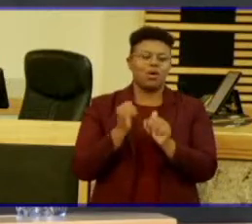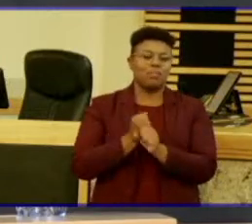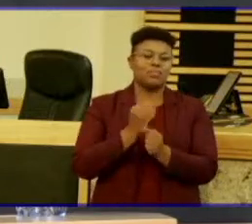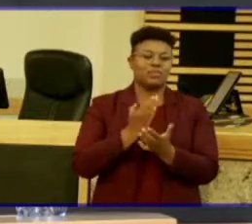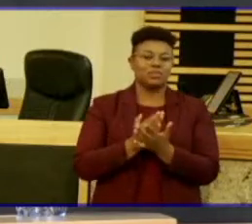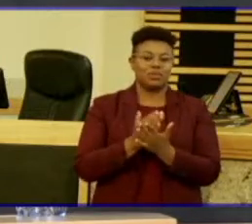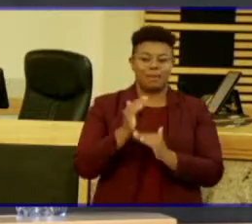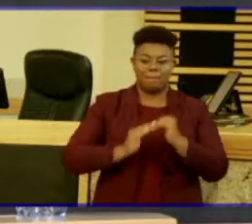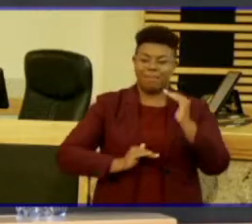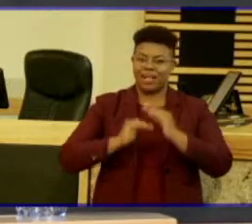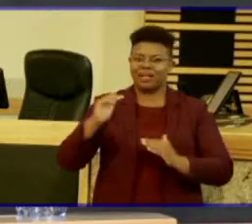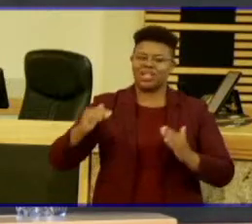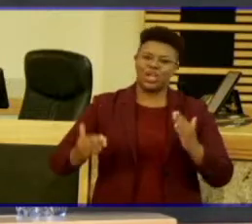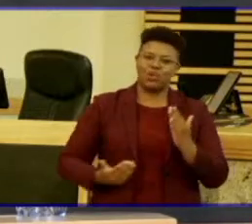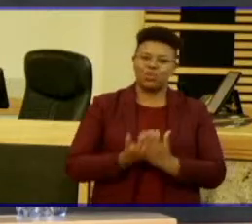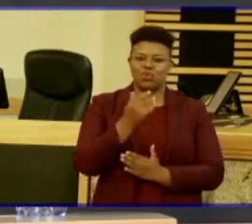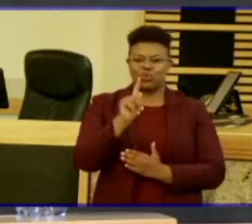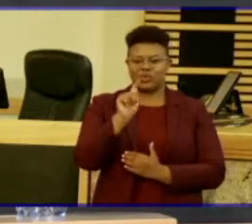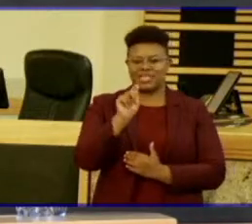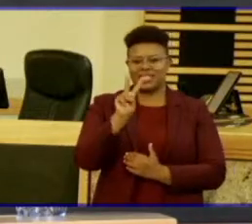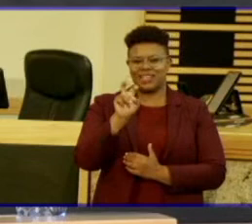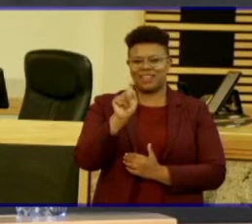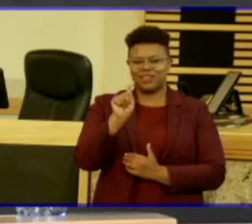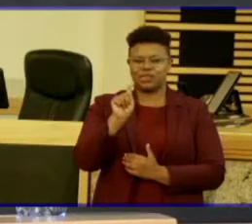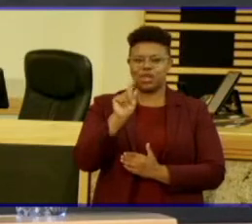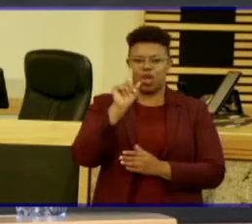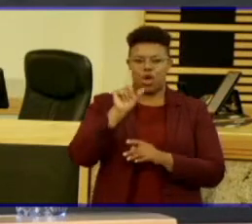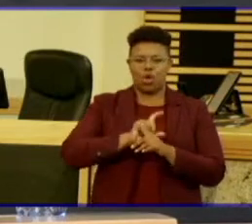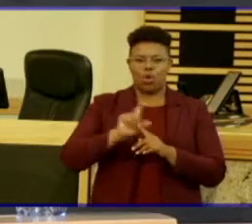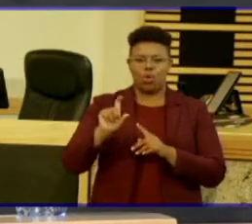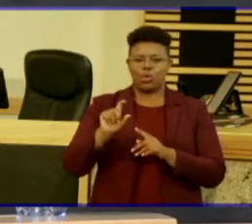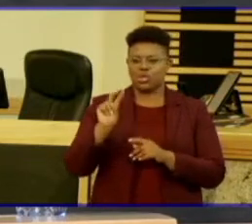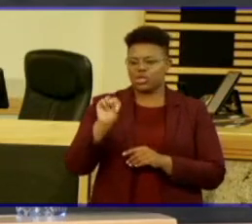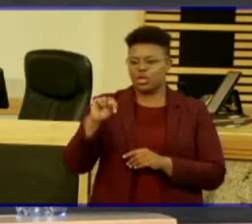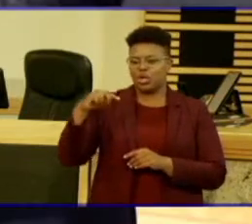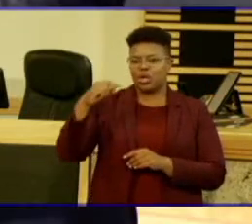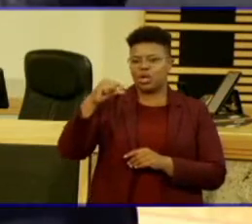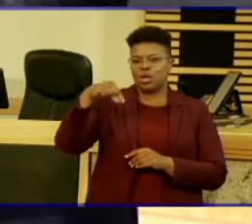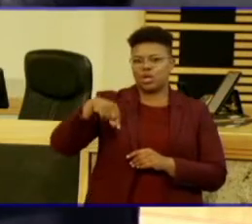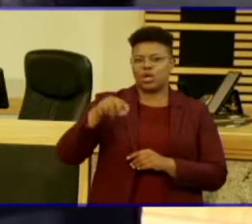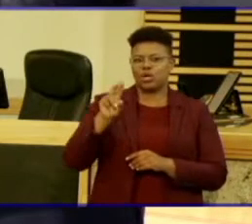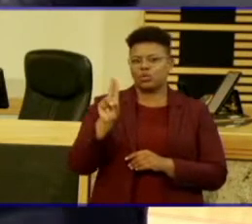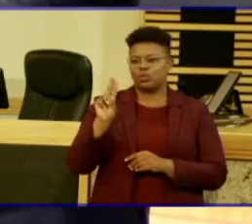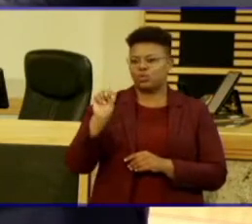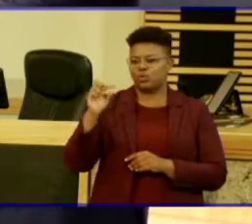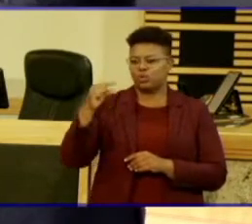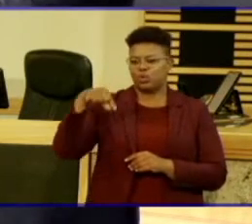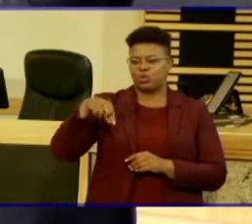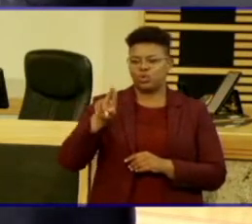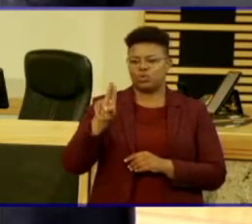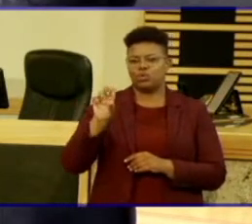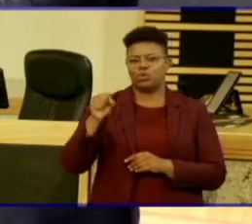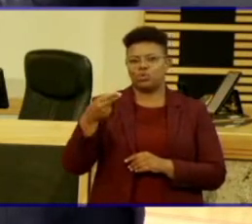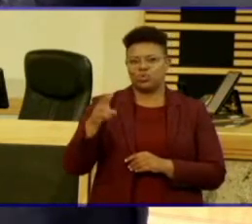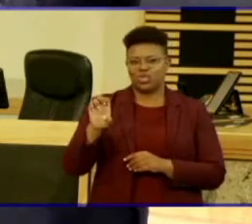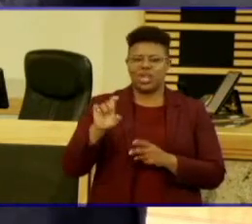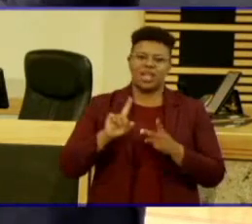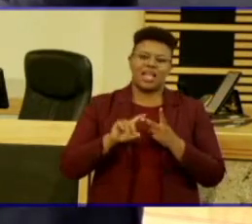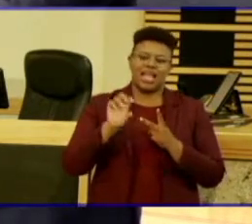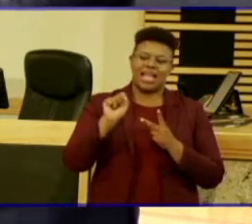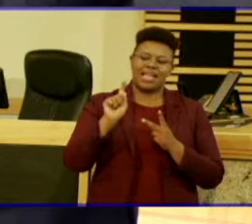in building new TVET colleges. Paya Ngungushe, Iyenzuwala College. Paya Ekala, Estex